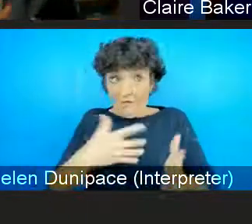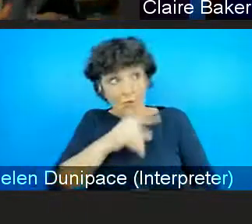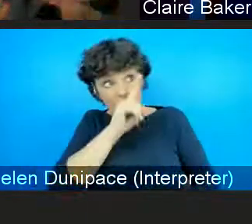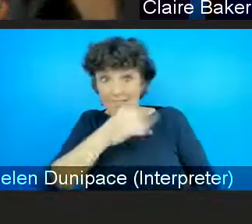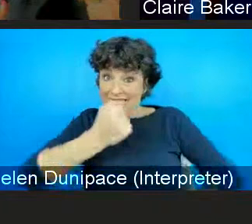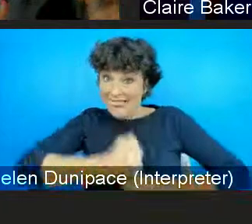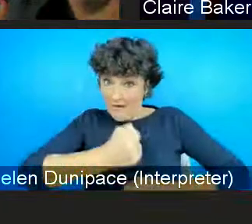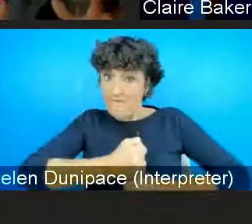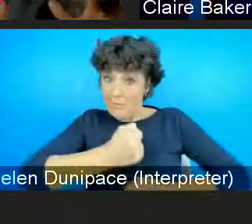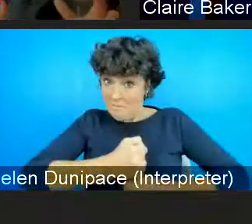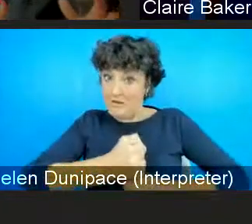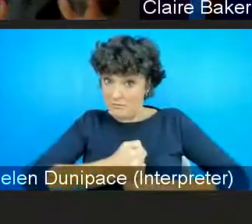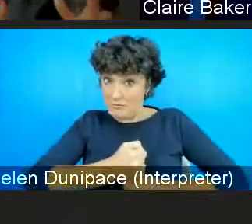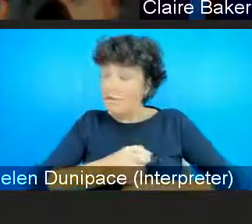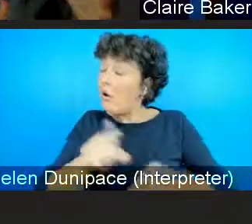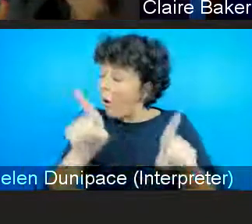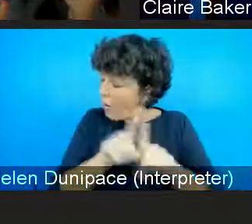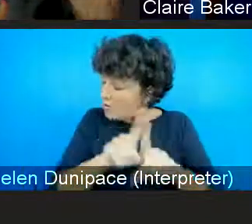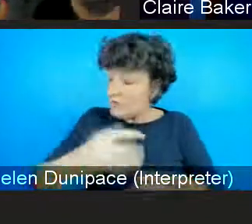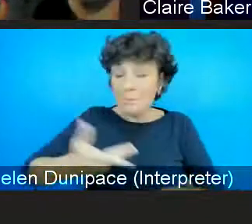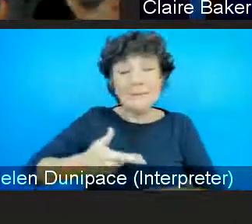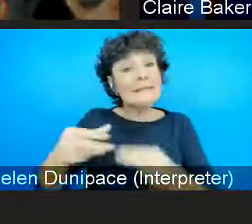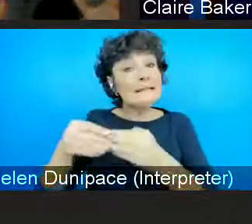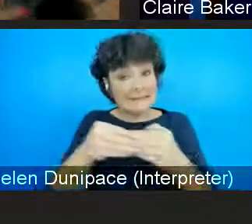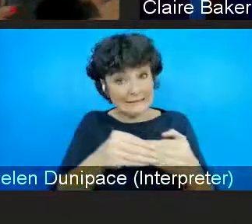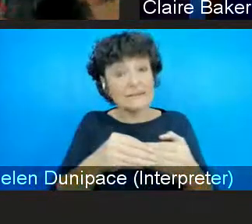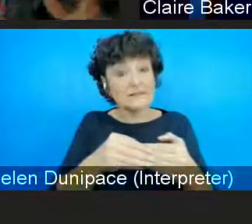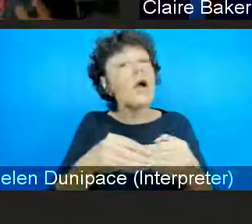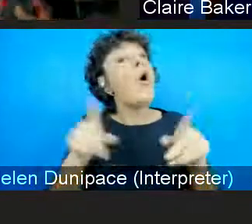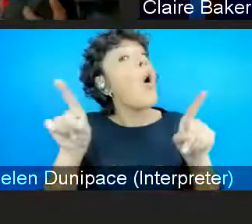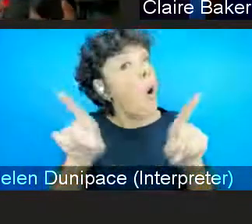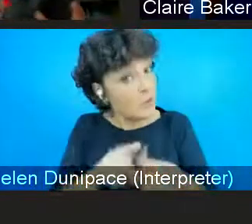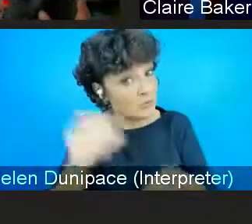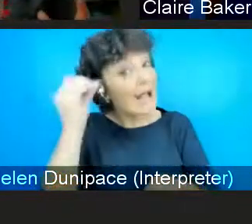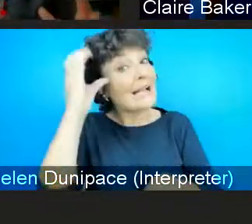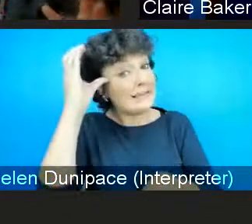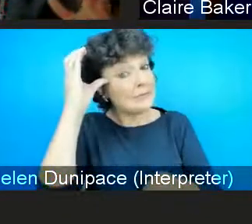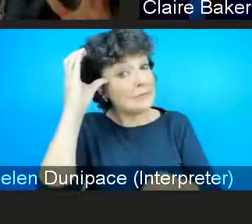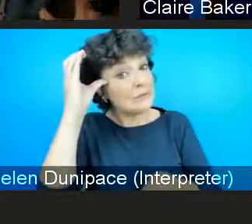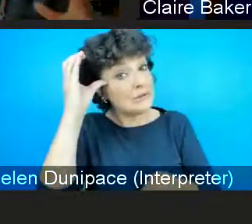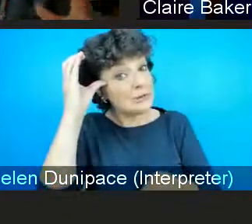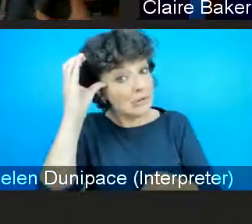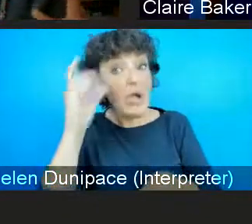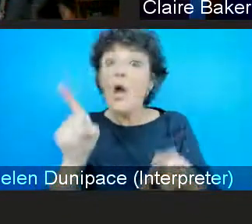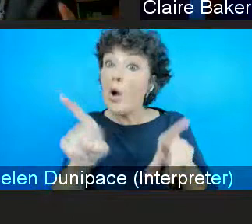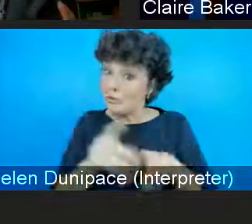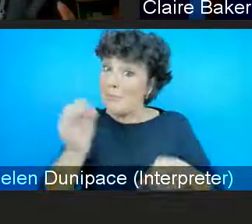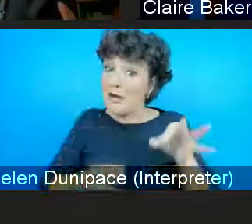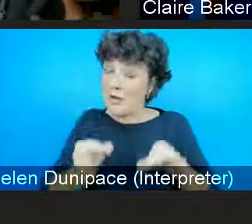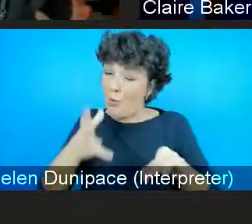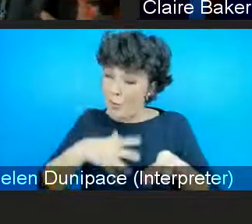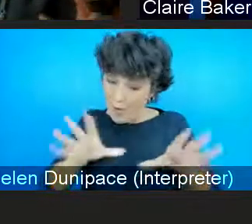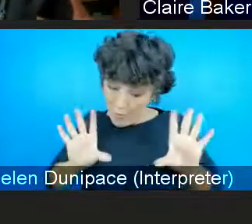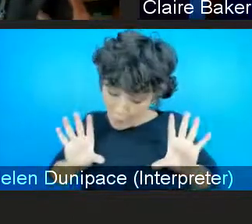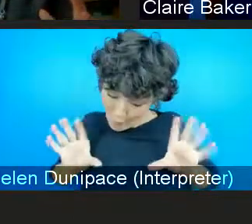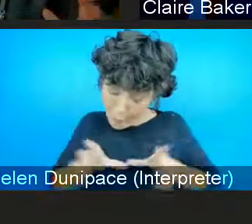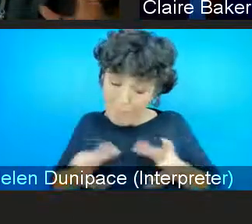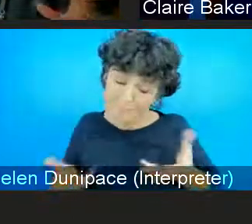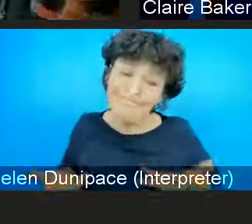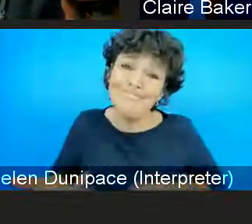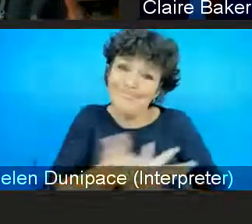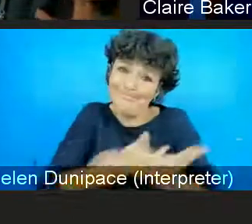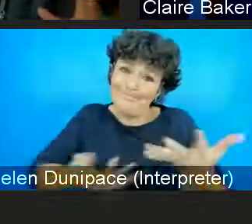of view, from the business leaders and academia and politicians all come together to